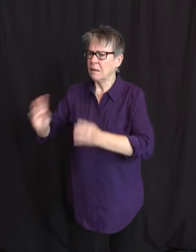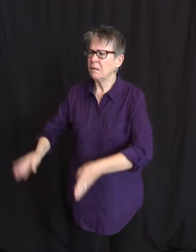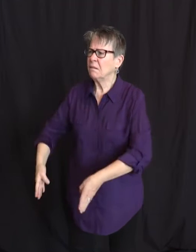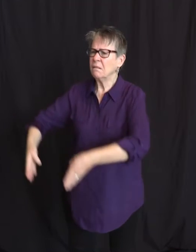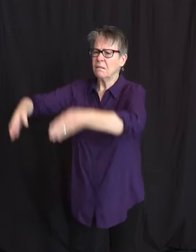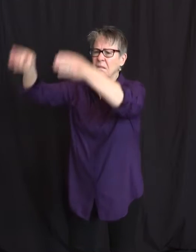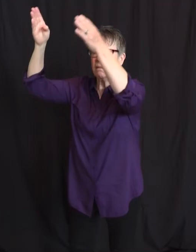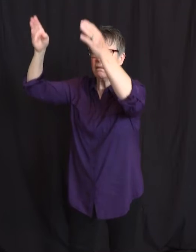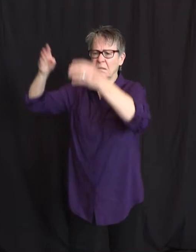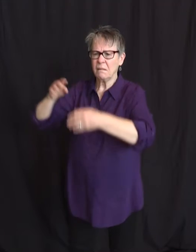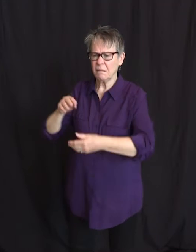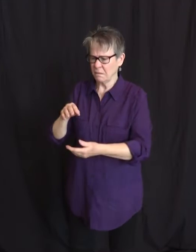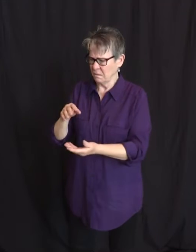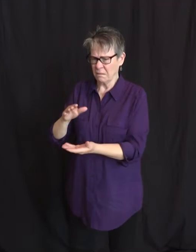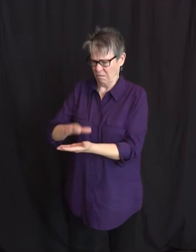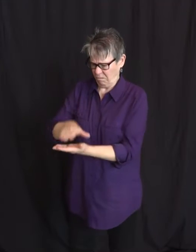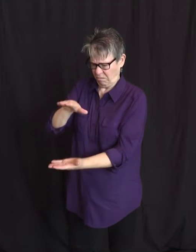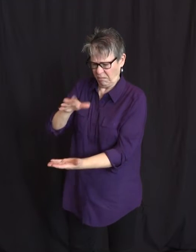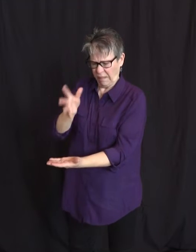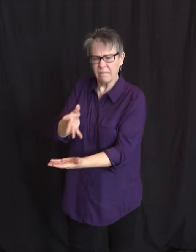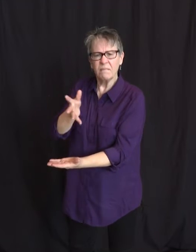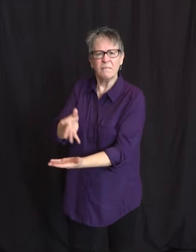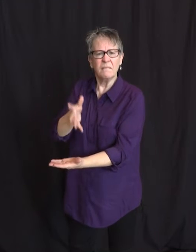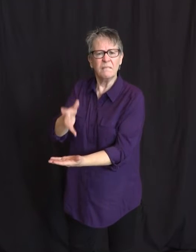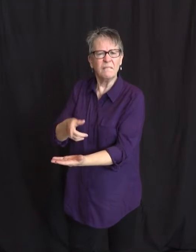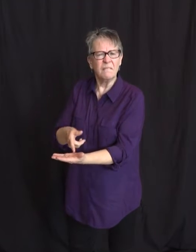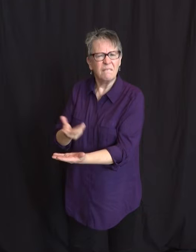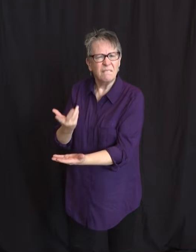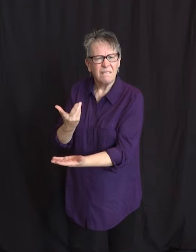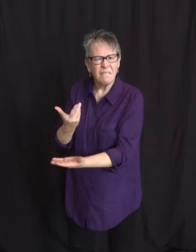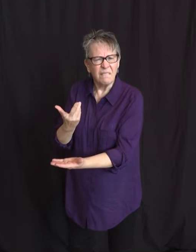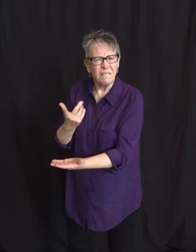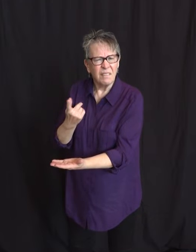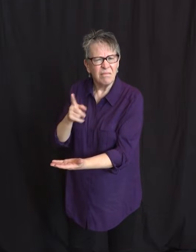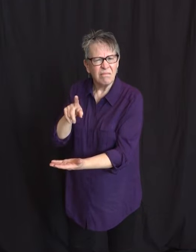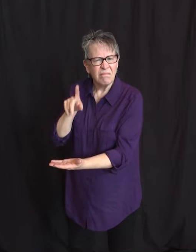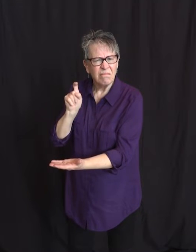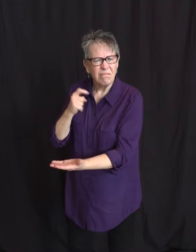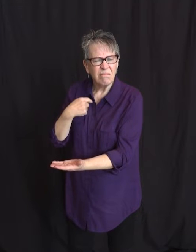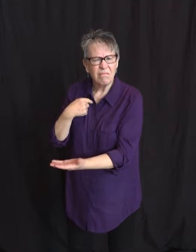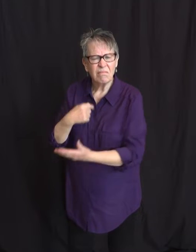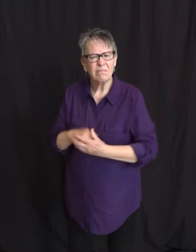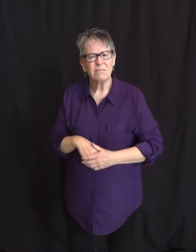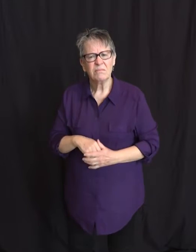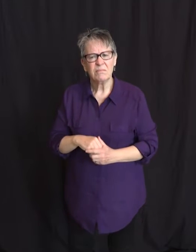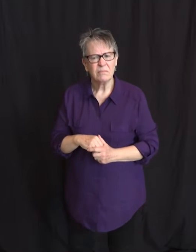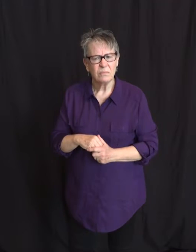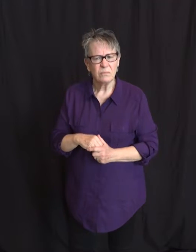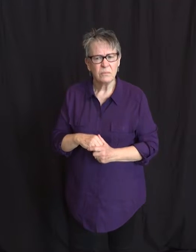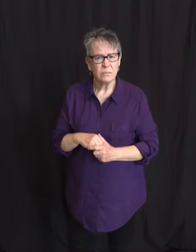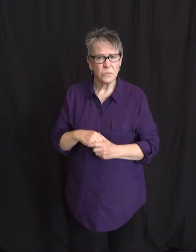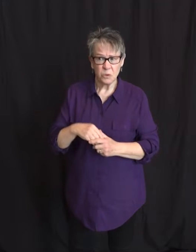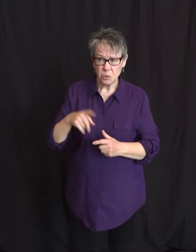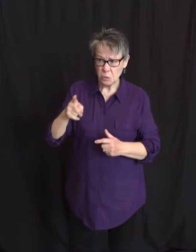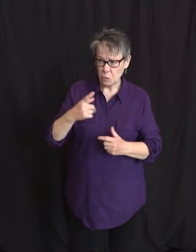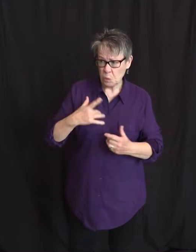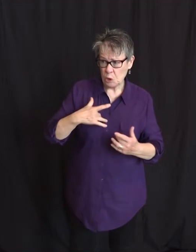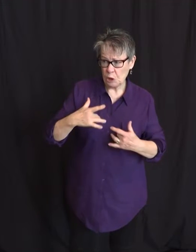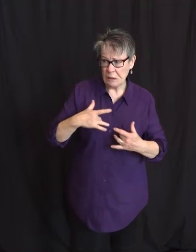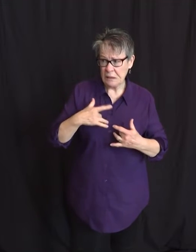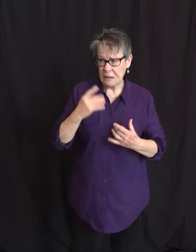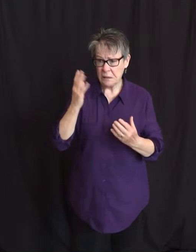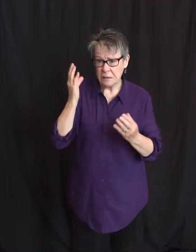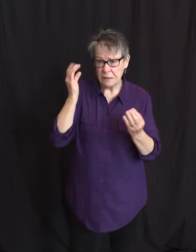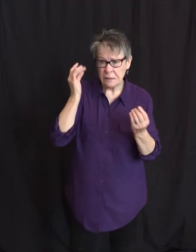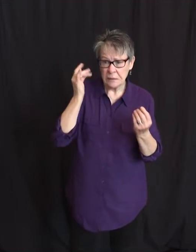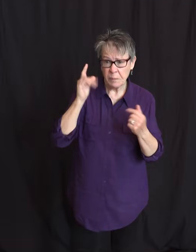concerns about the all VBM elections in May being compromised by this sort of activity? And do you have any concerns about voter fraud,